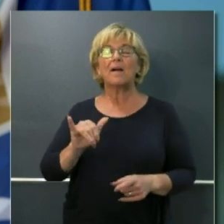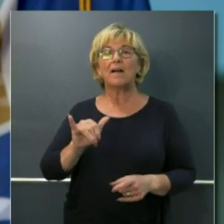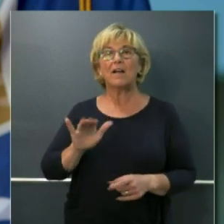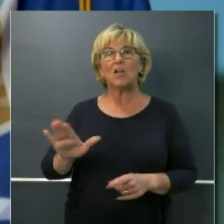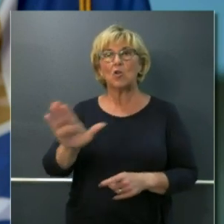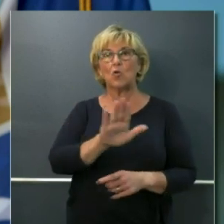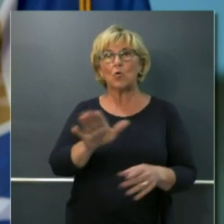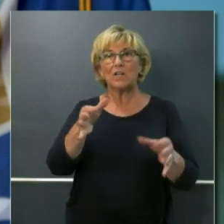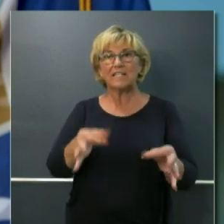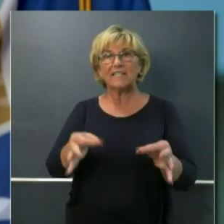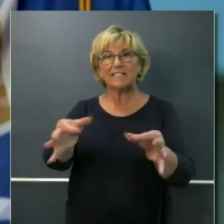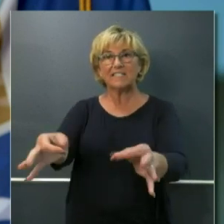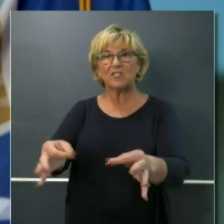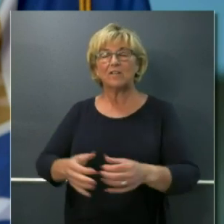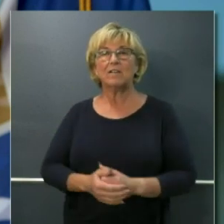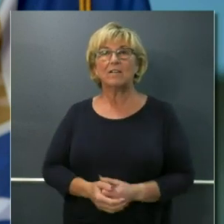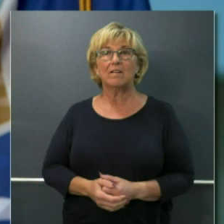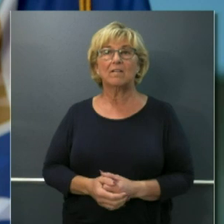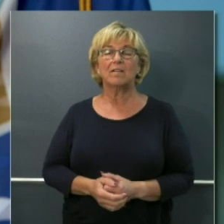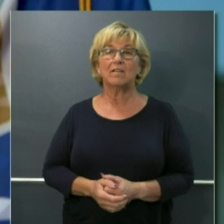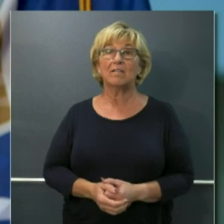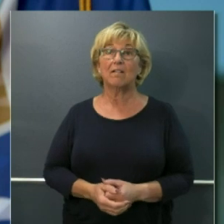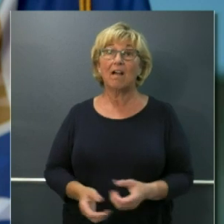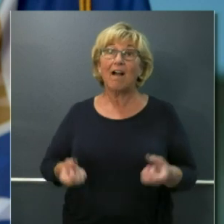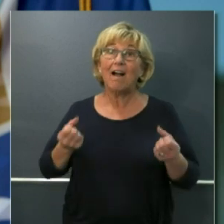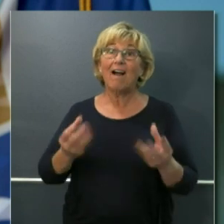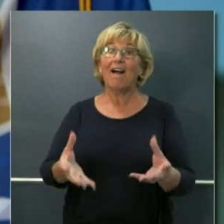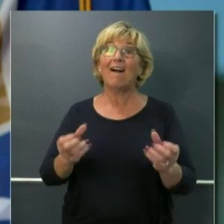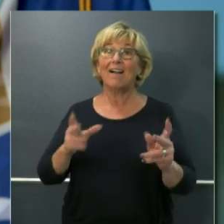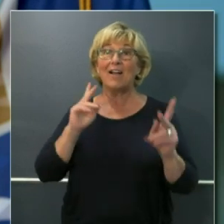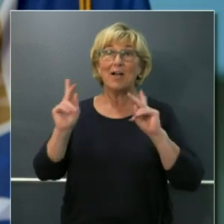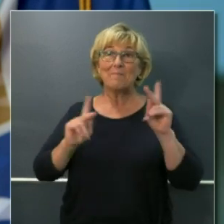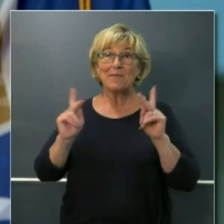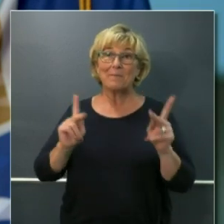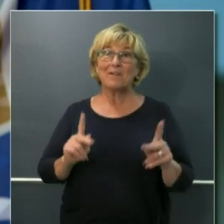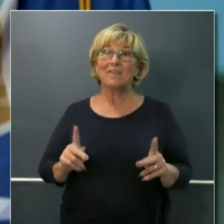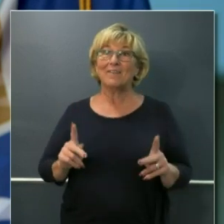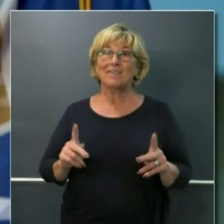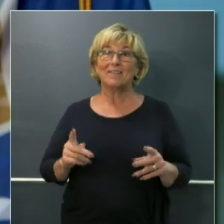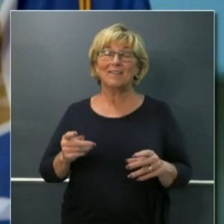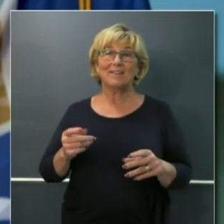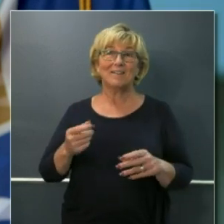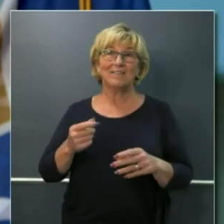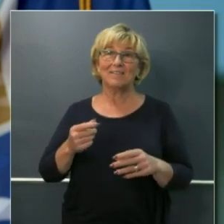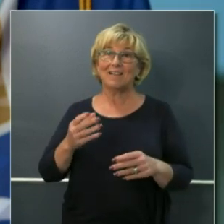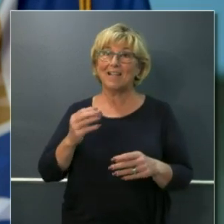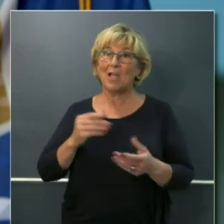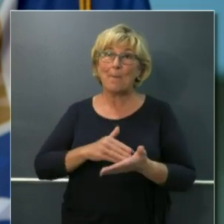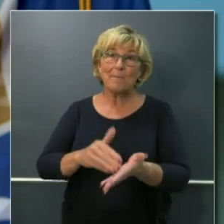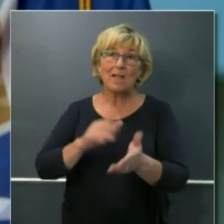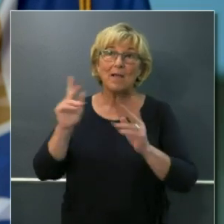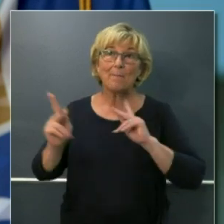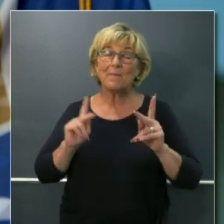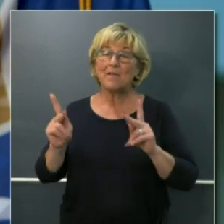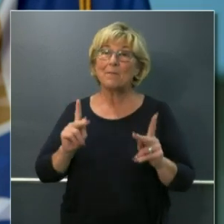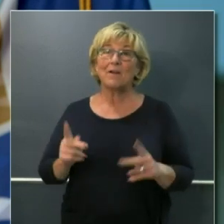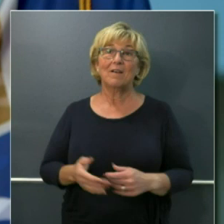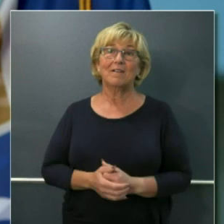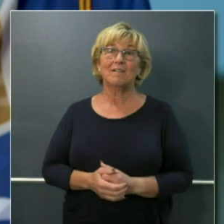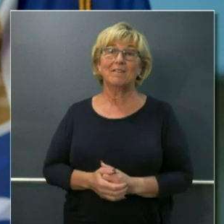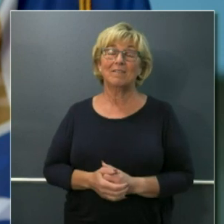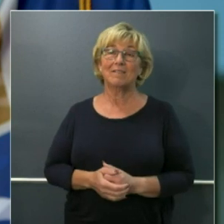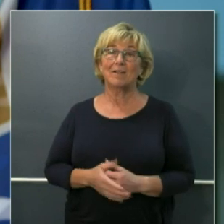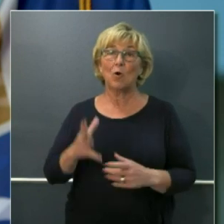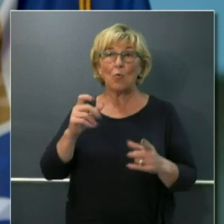decisions. Hundreds and hundreds a day, millions of people marching, we hope, in the